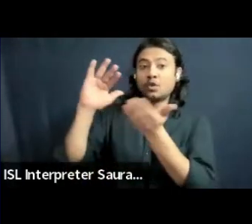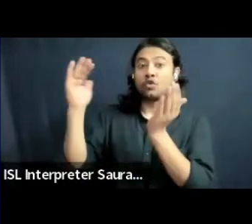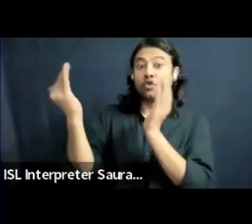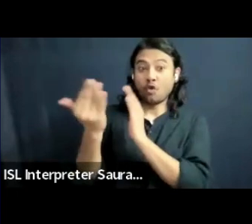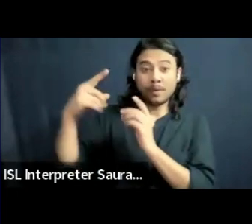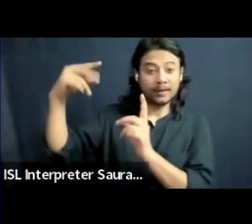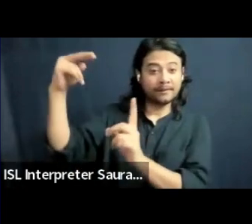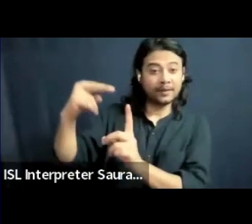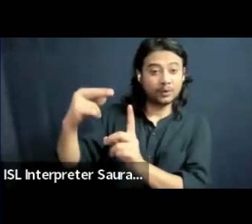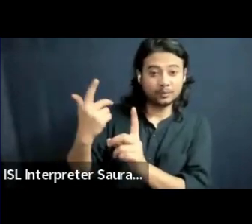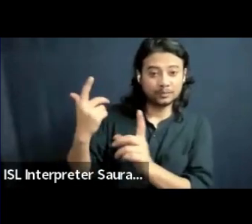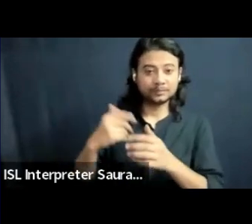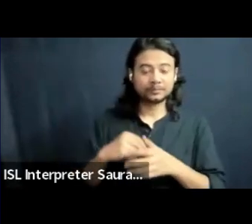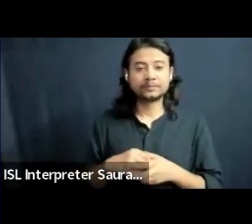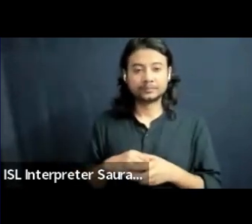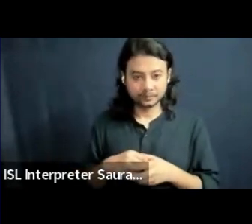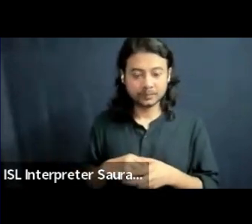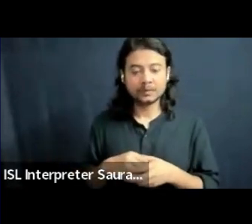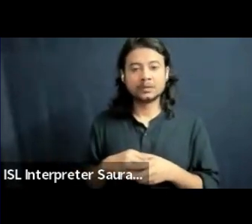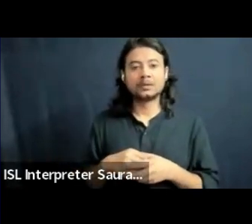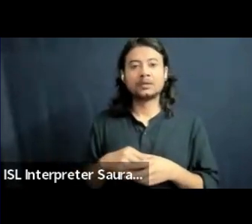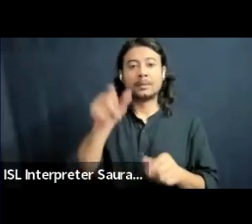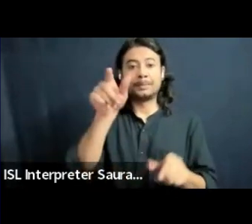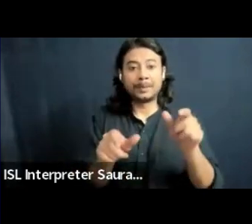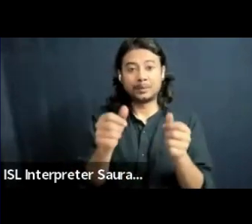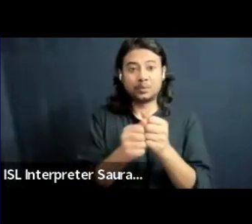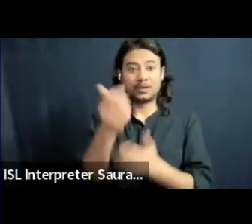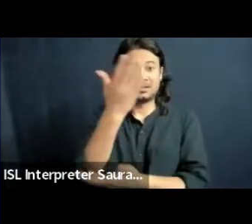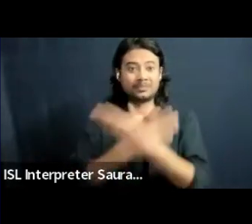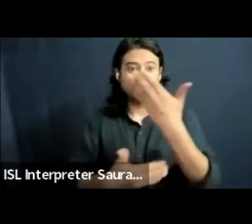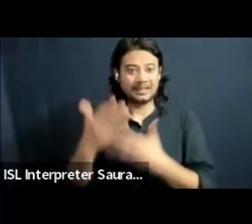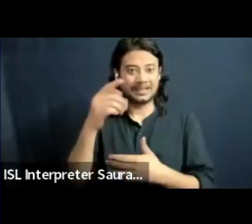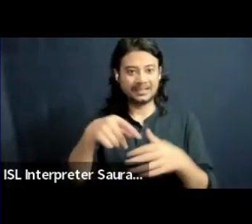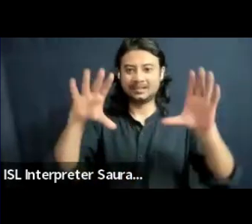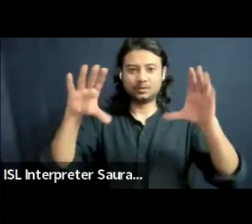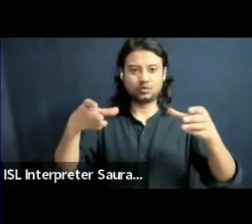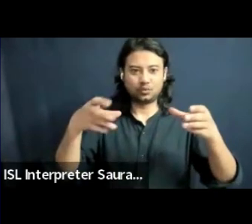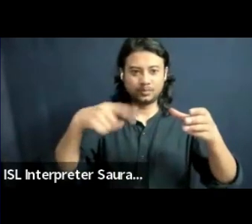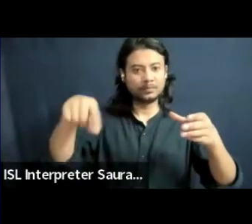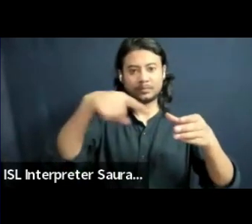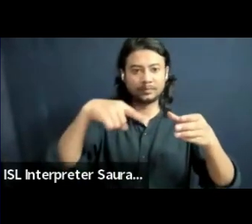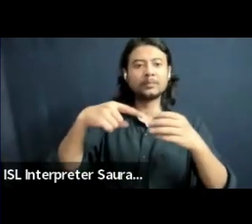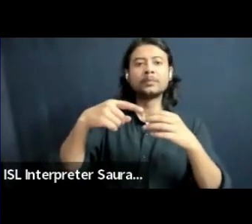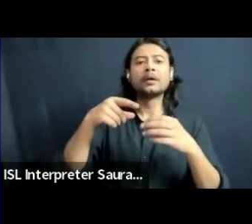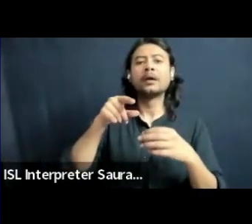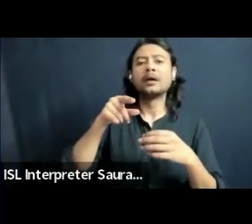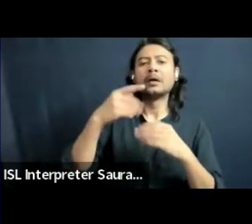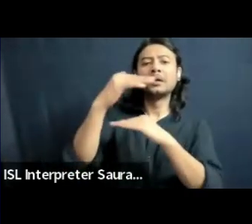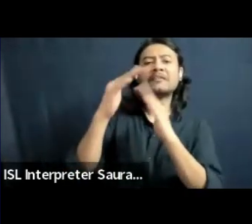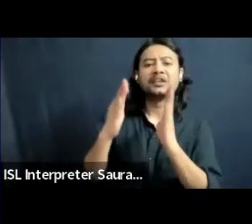it can be defined that persons with disabilities include those who have long-term physical,